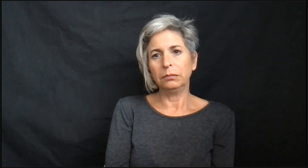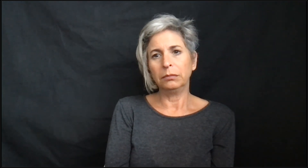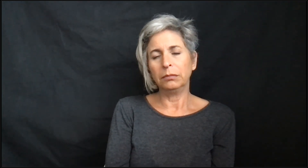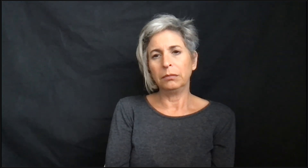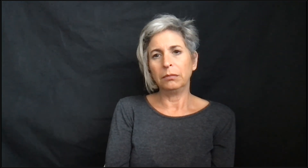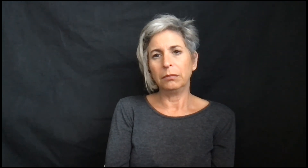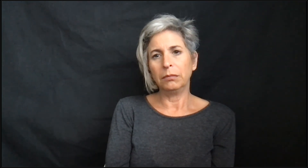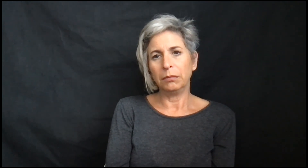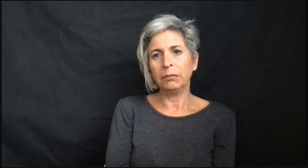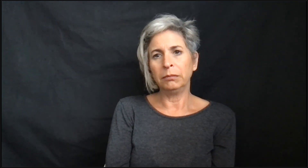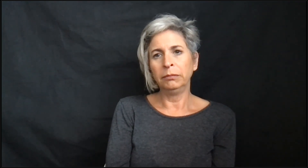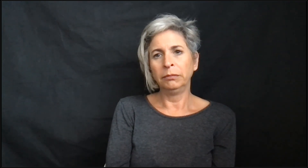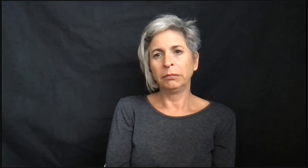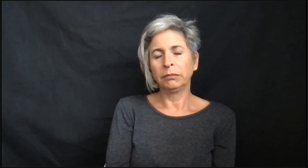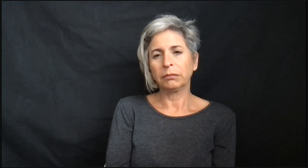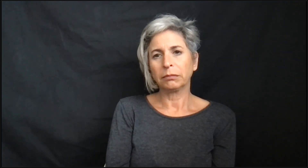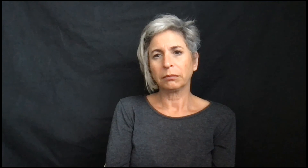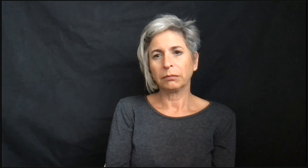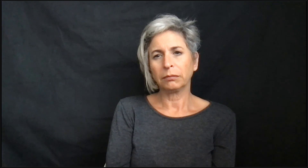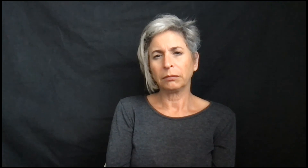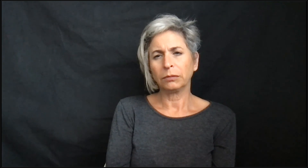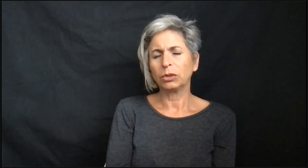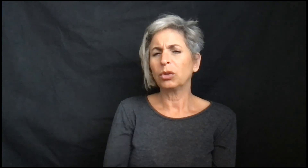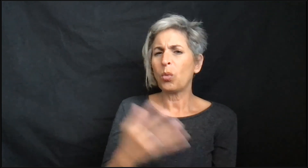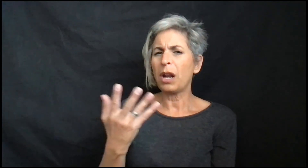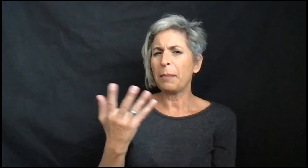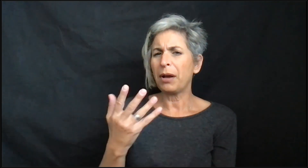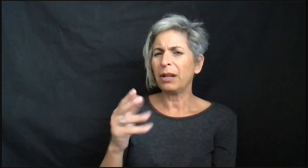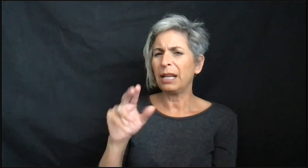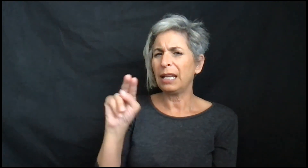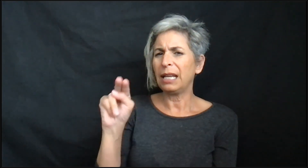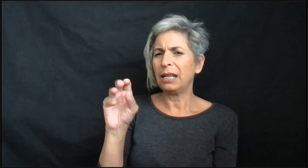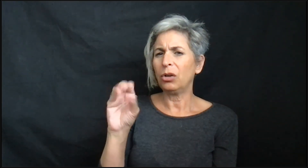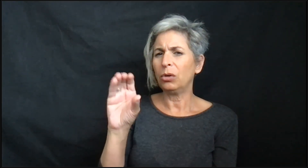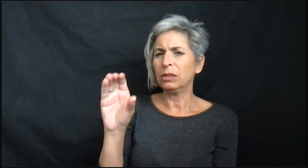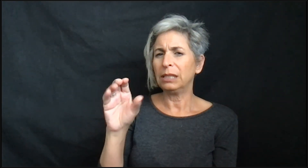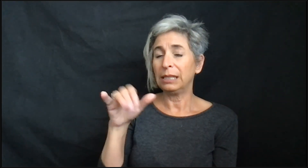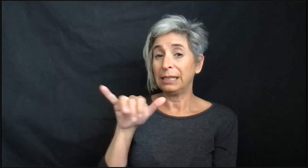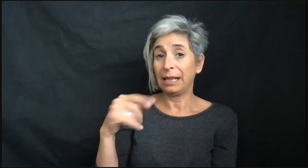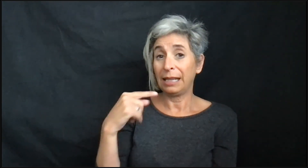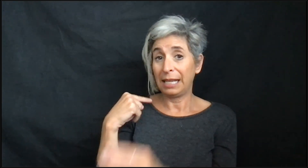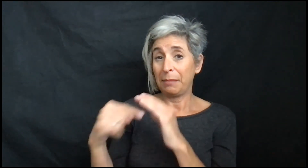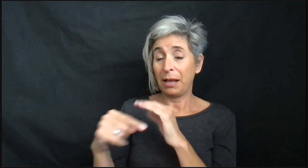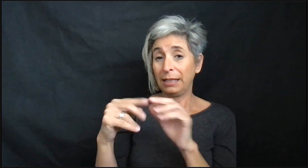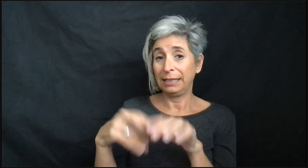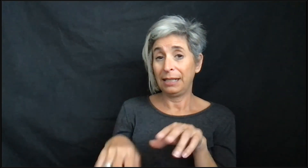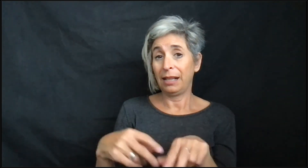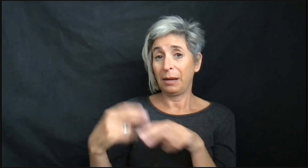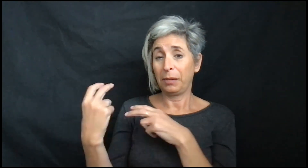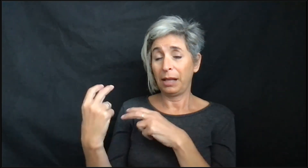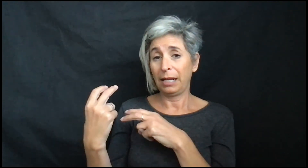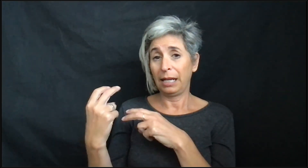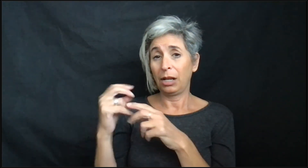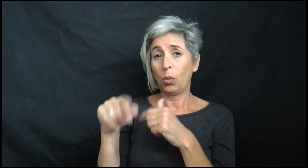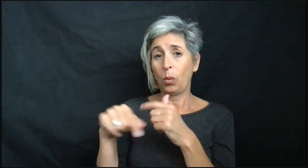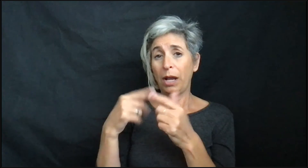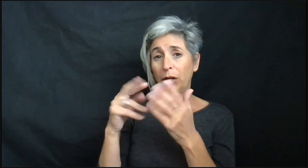I think you covered this, Deborah. The question is, what about NOCs? Still emailing them or uploading them to the site once